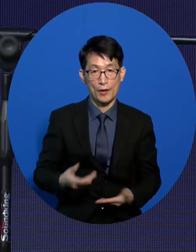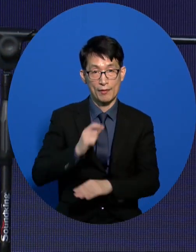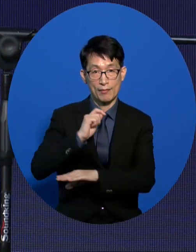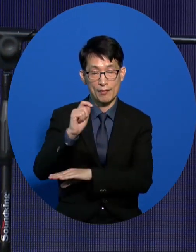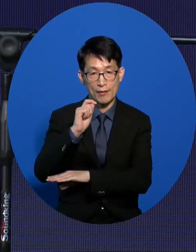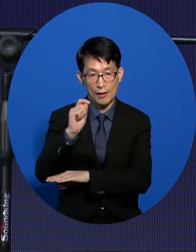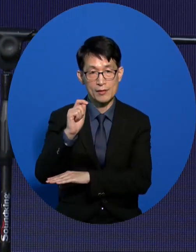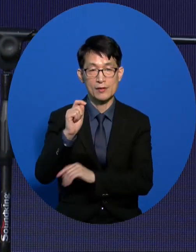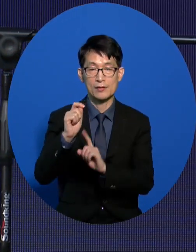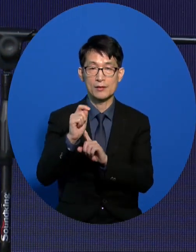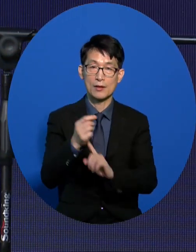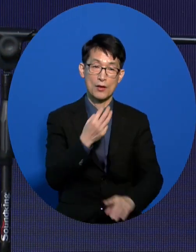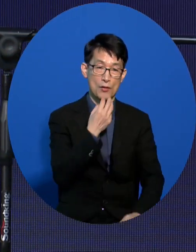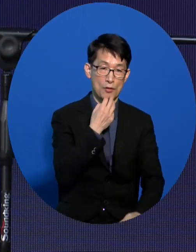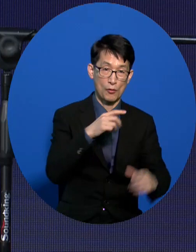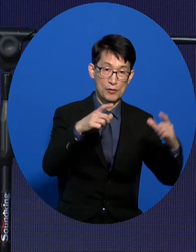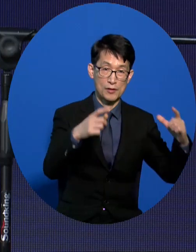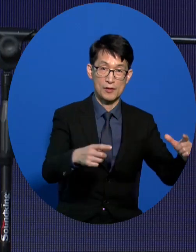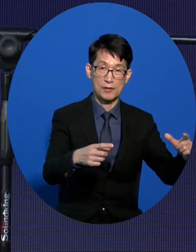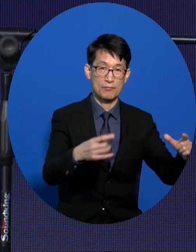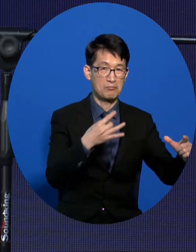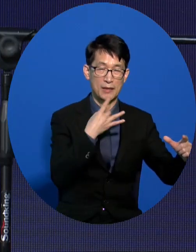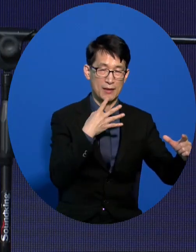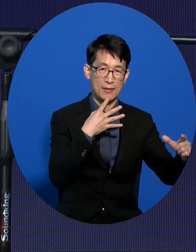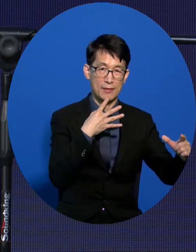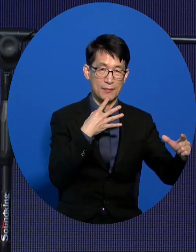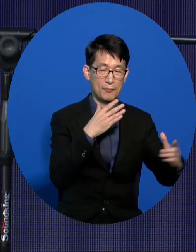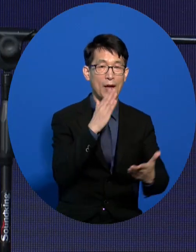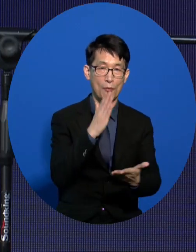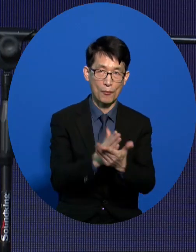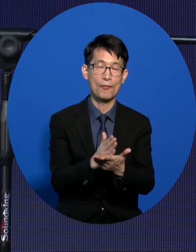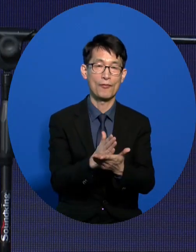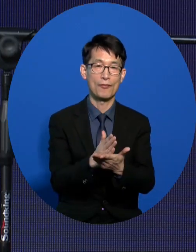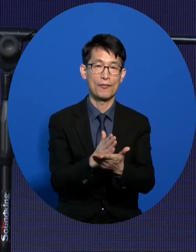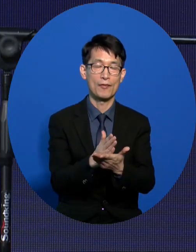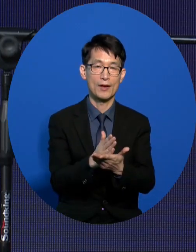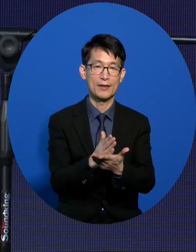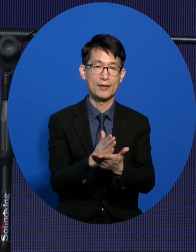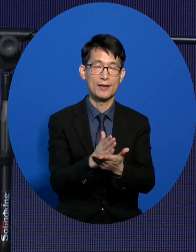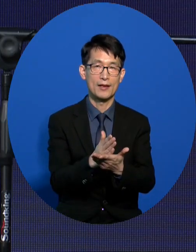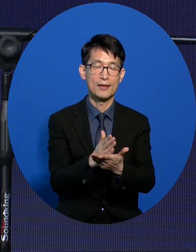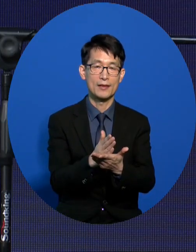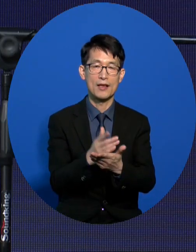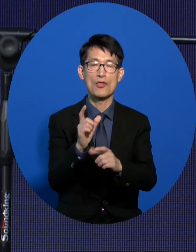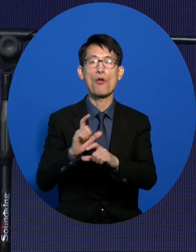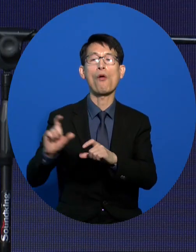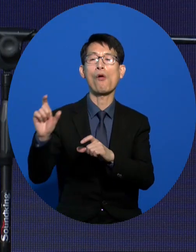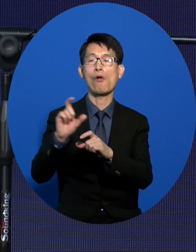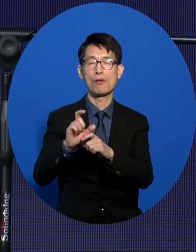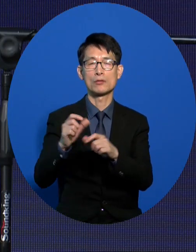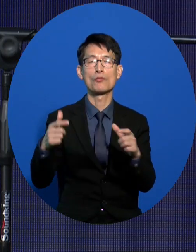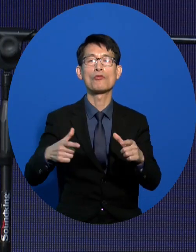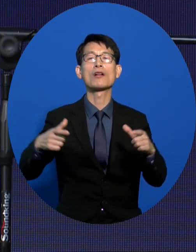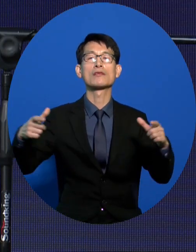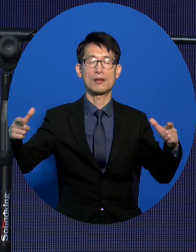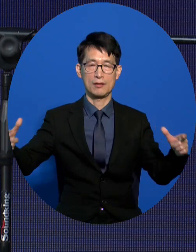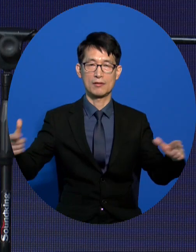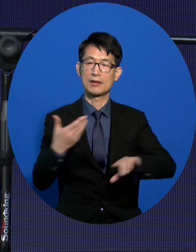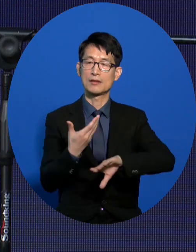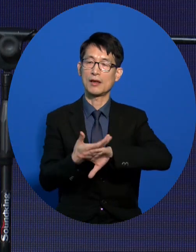hearing disabilities, and also to create jobs for them. But this should not be limited to the Seoul area.